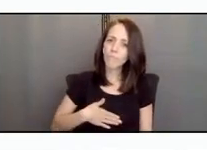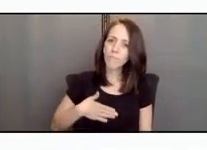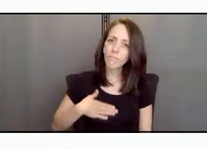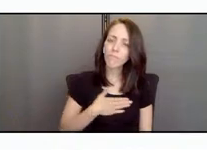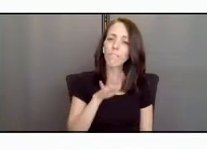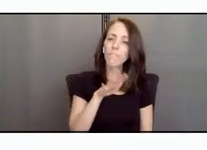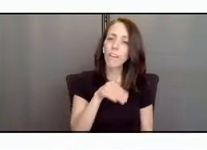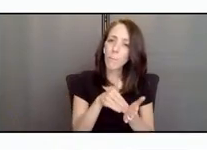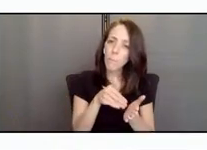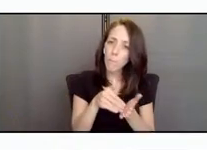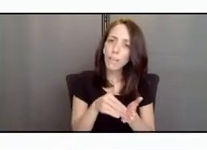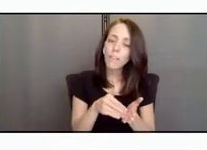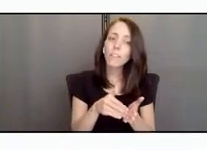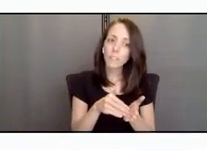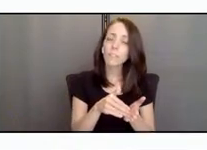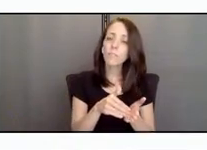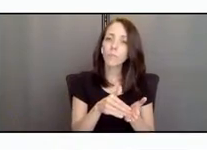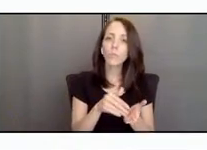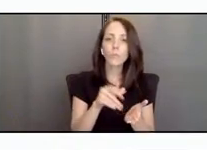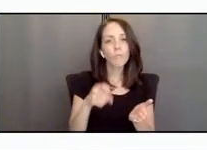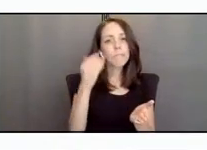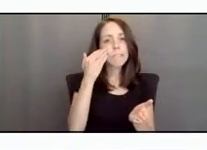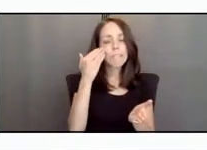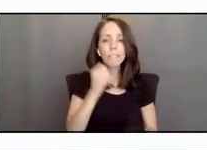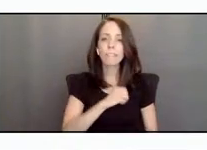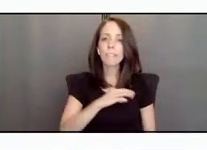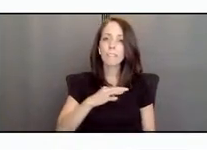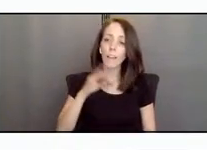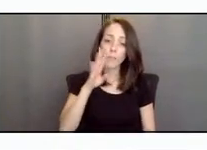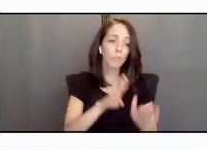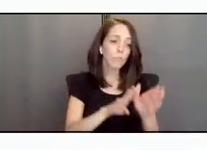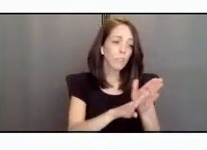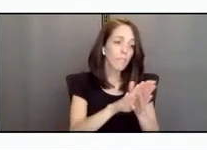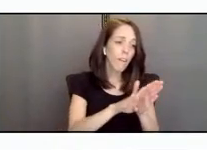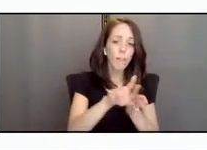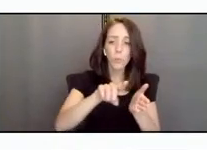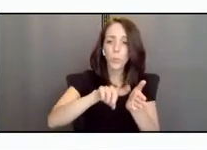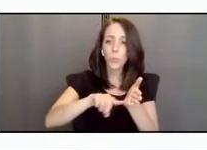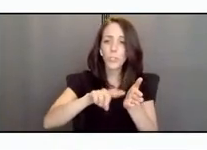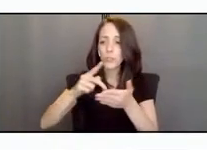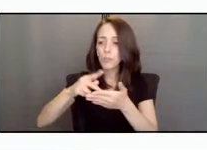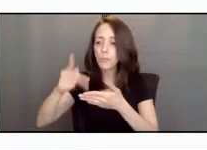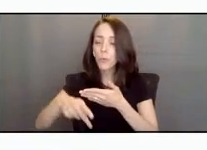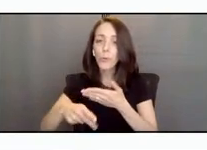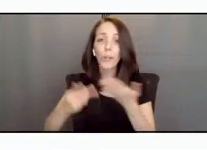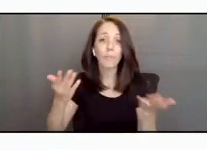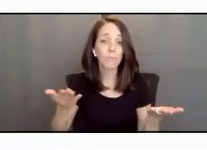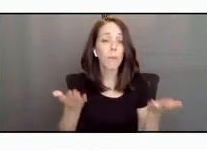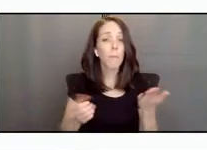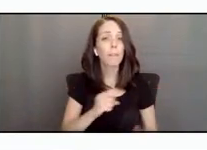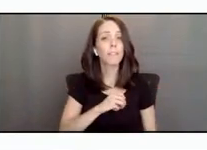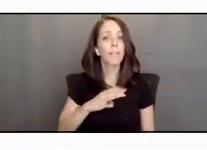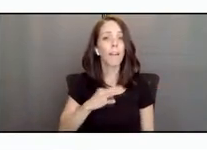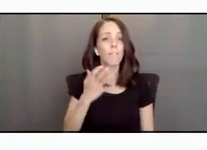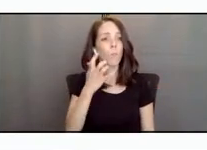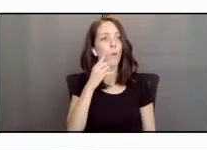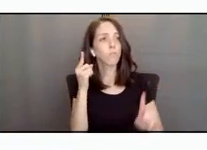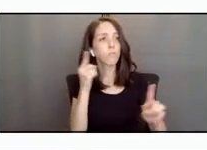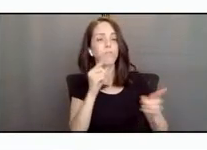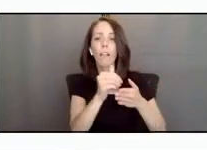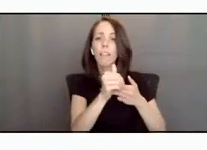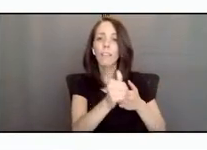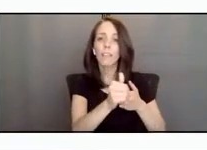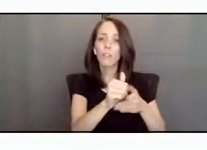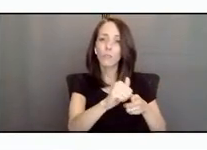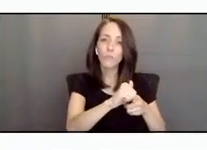develop their careers and support research programs. For example, a faculty member may want to seek a leadership training or may need some equipment for their